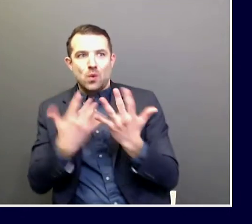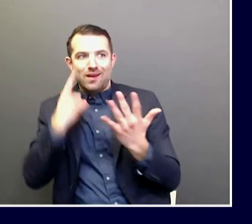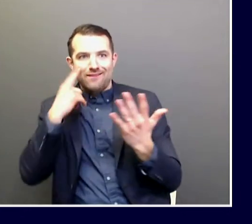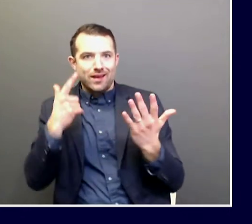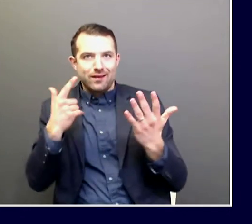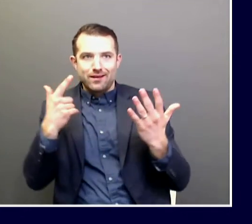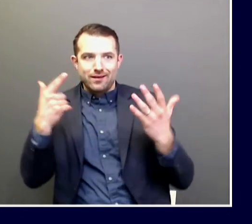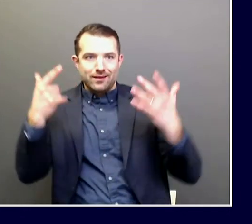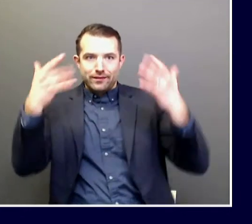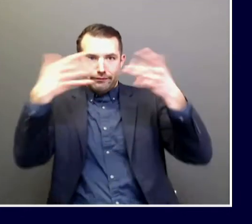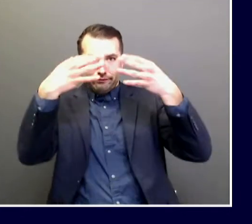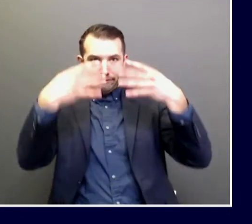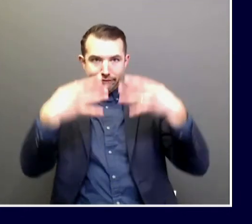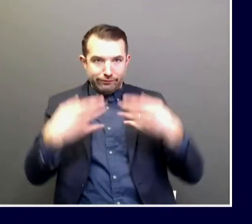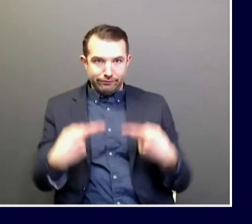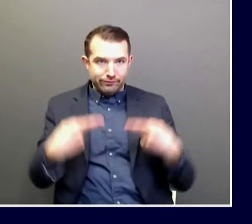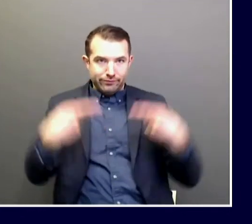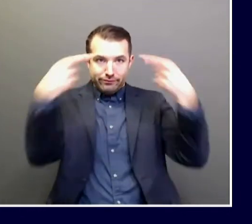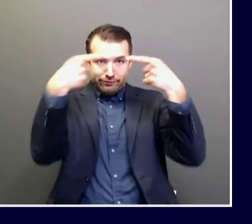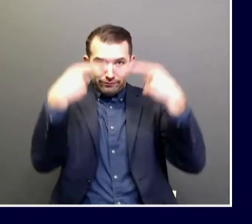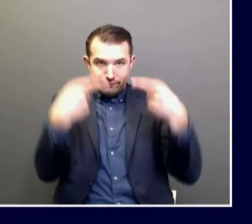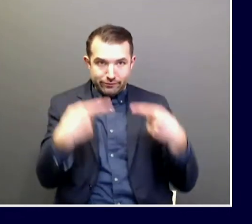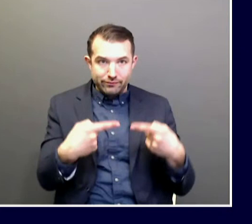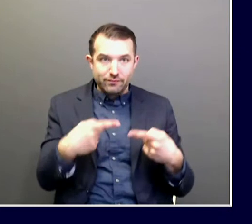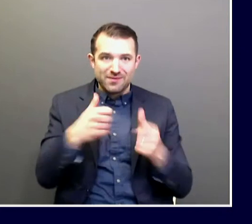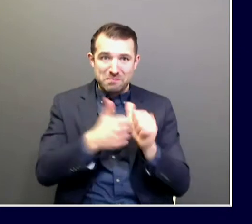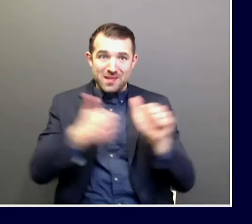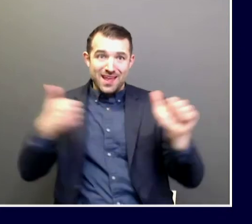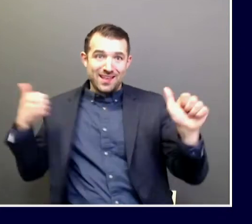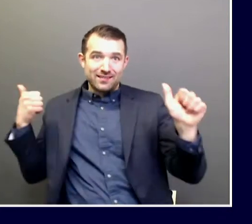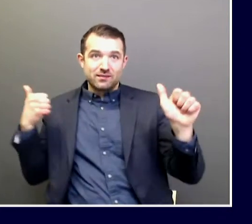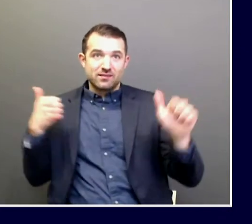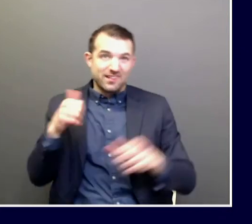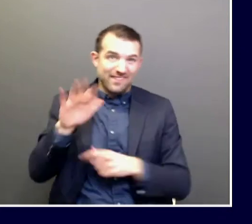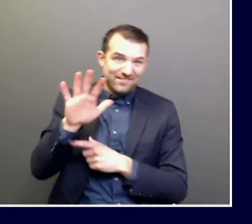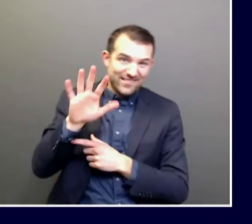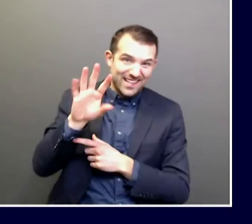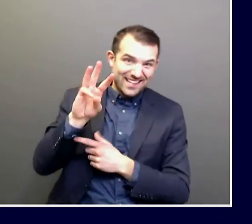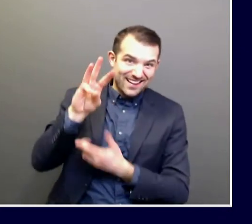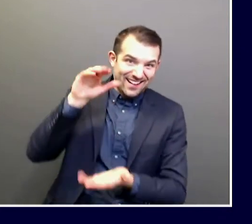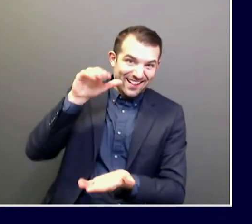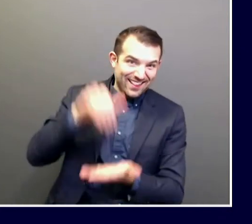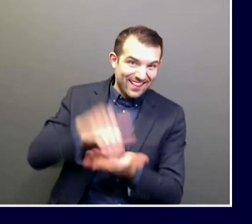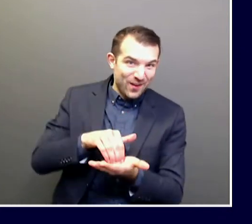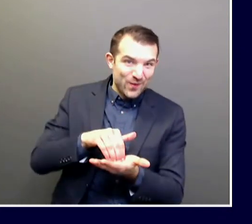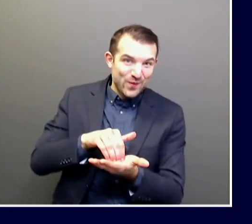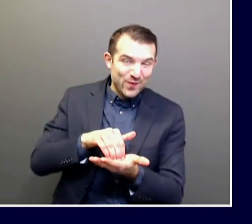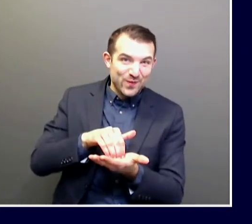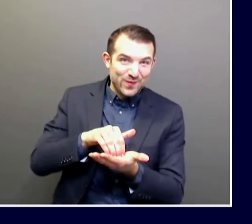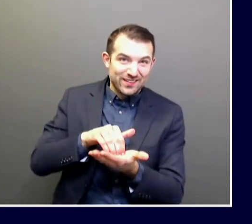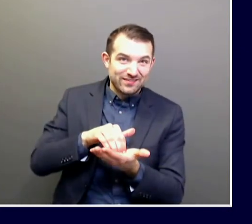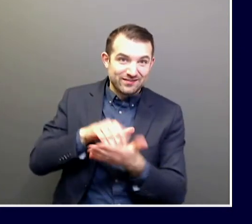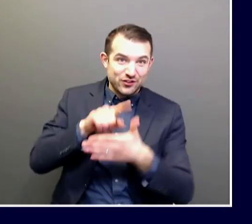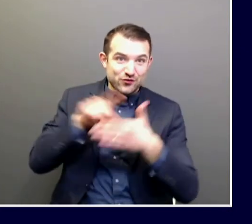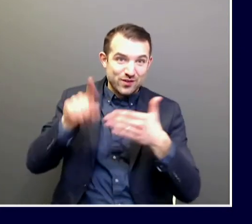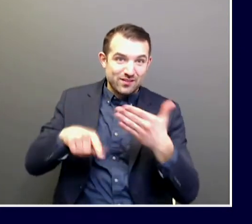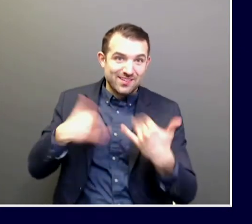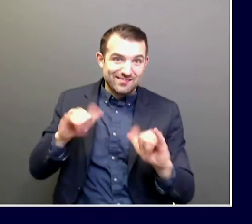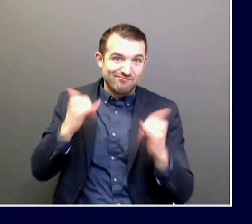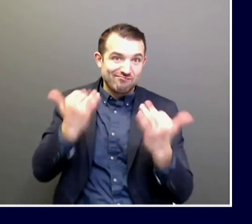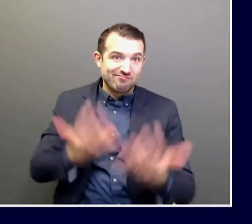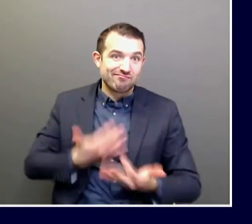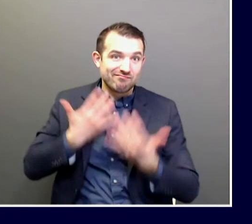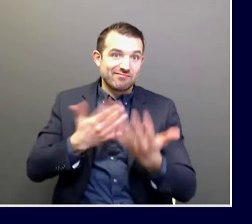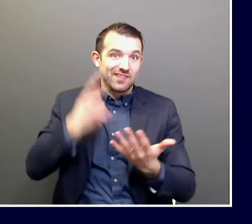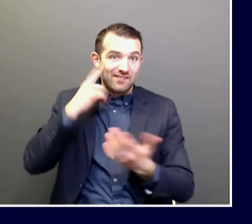morning, there are 56,000 positive laboratory results in the queue awaiting review by Maine